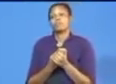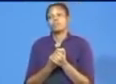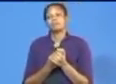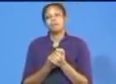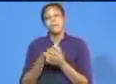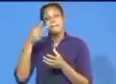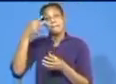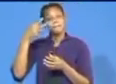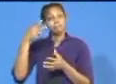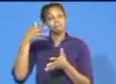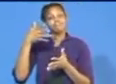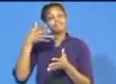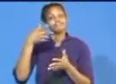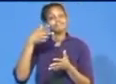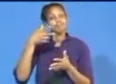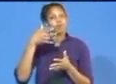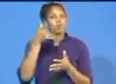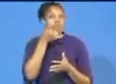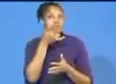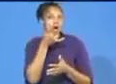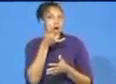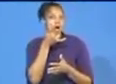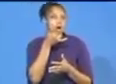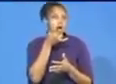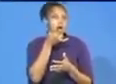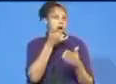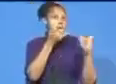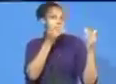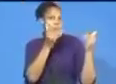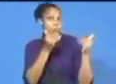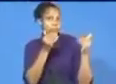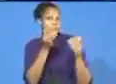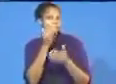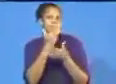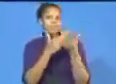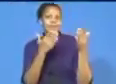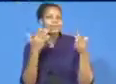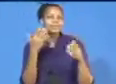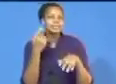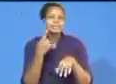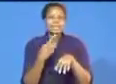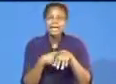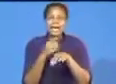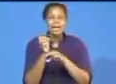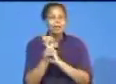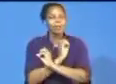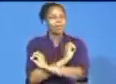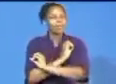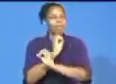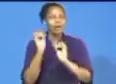misplaced expectation, wrong expectation, sometimes we have no expectation at all.